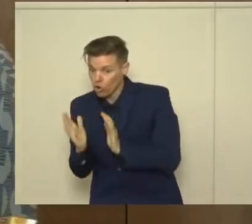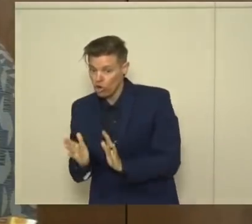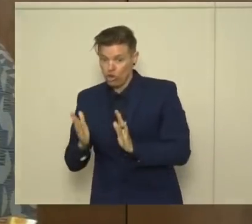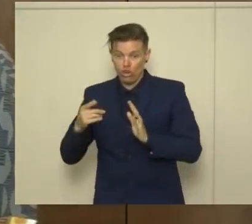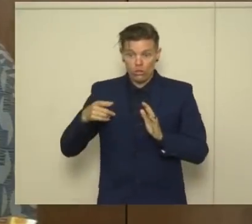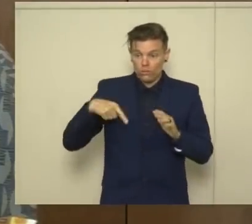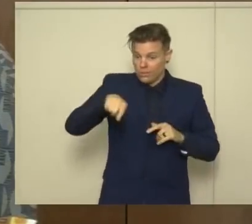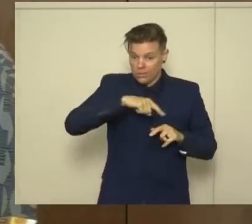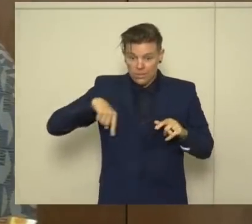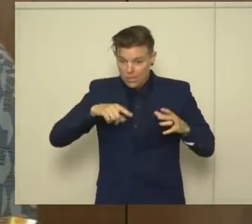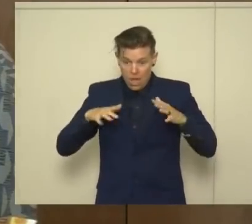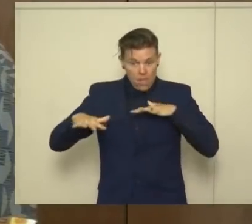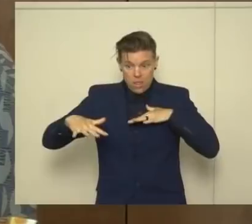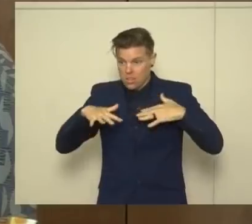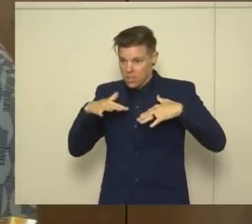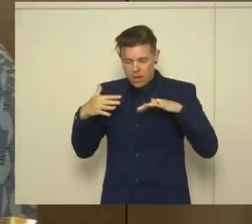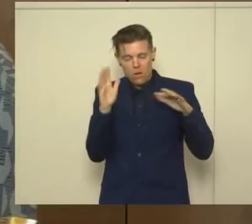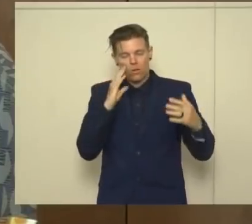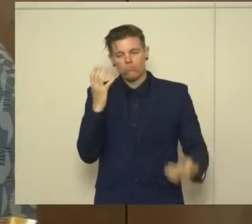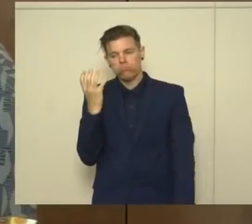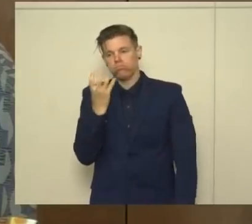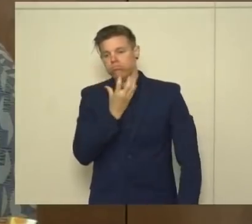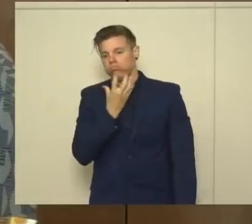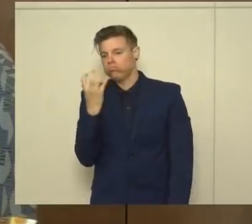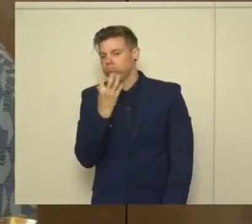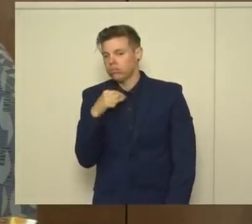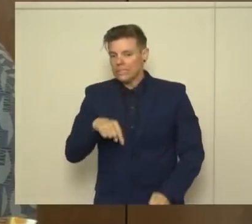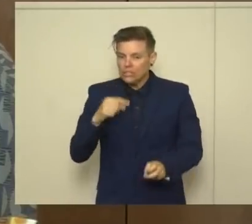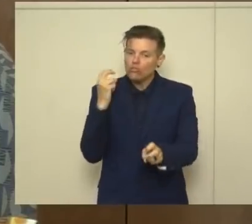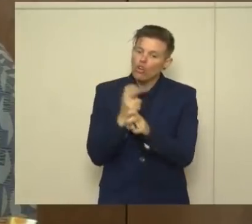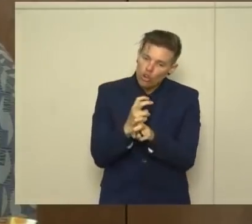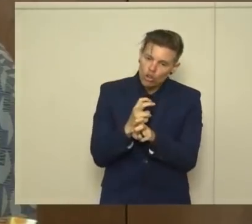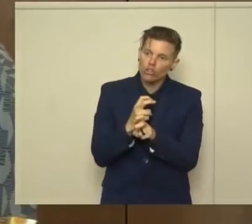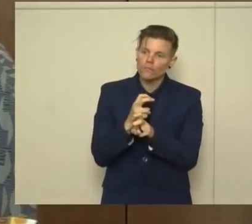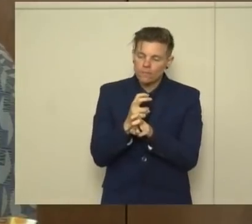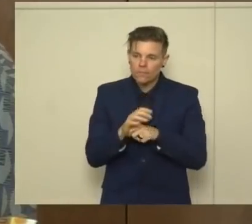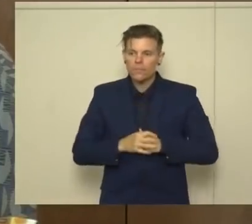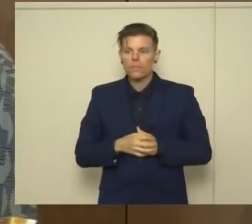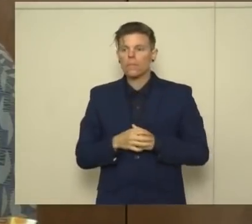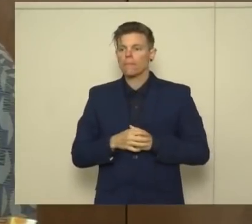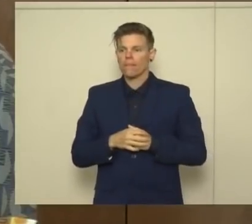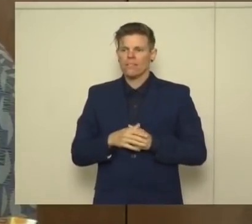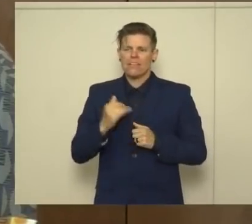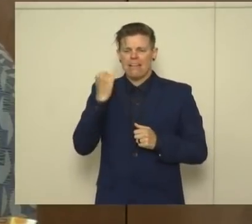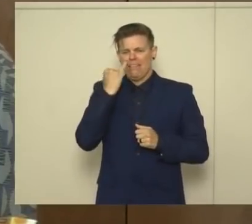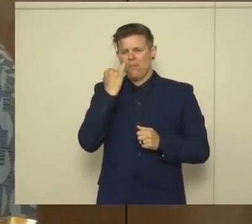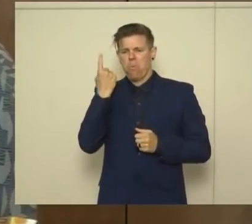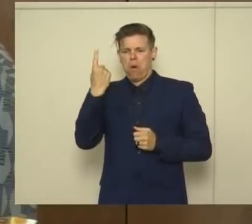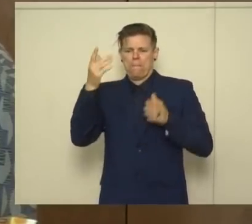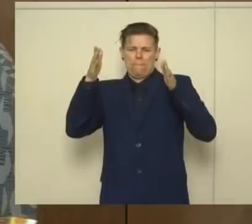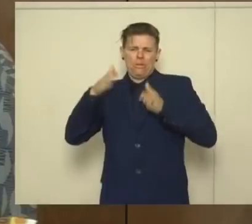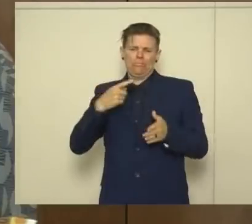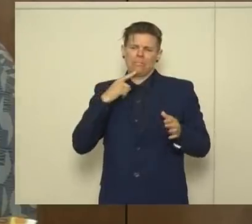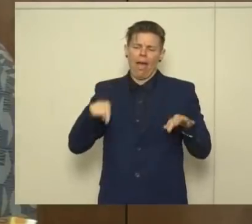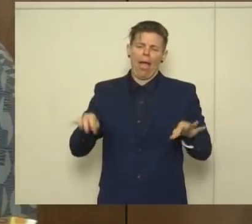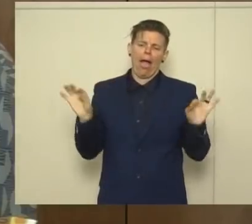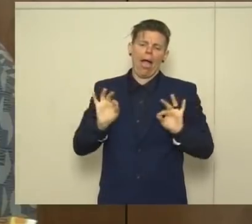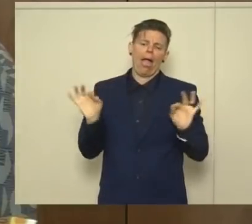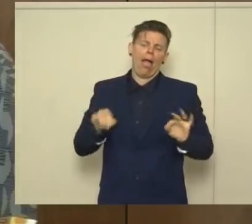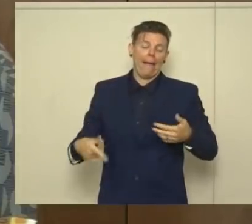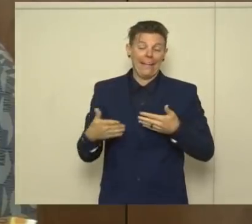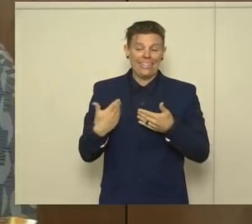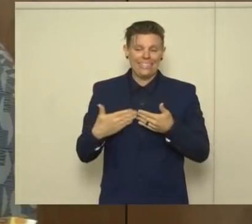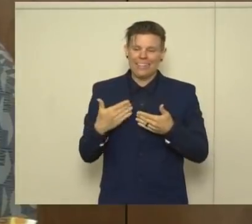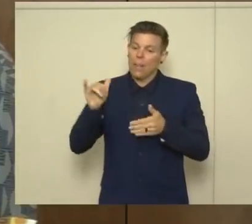that suggests that this has been easy is minimizing the real issues related to this virus and